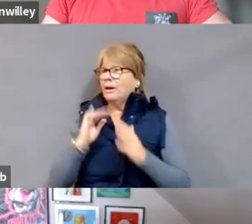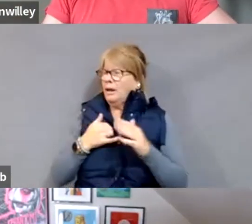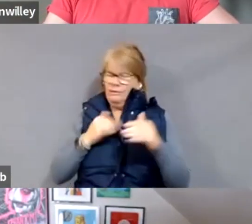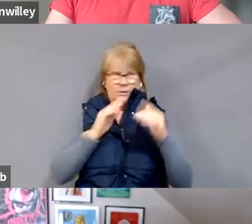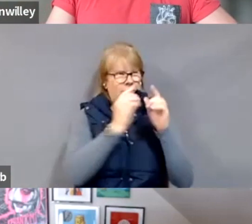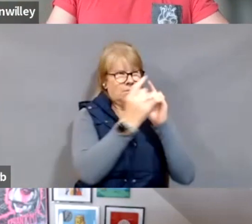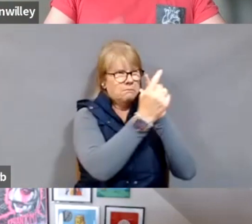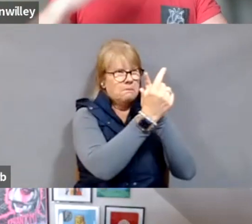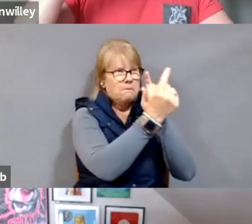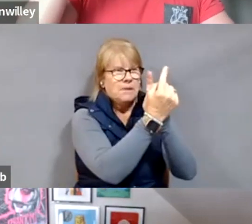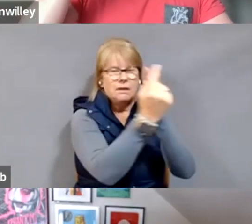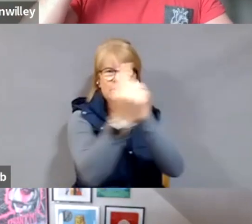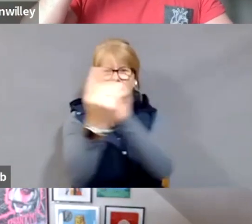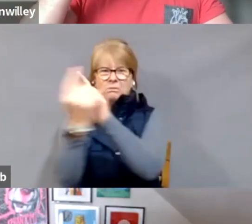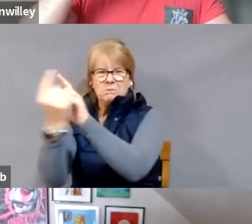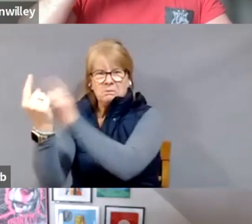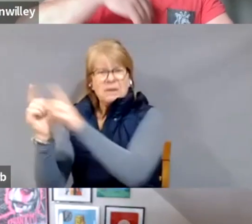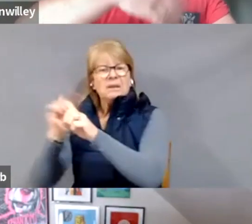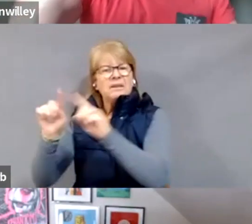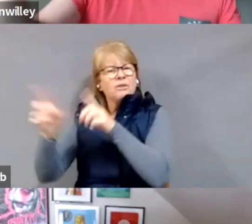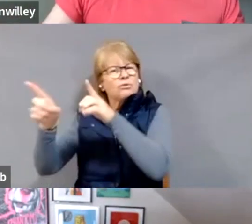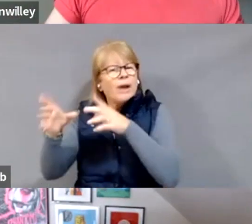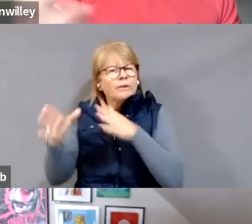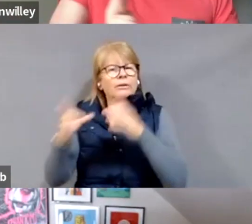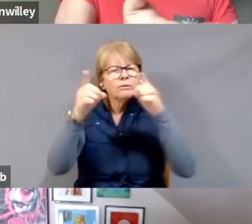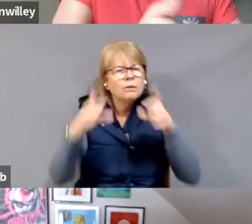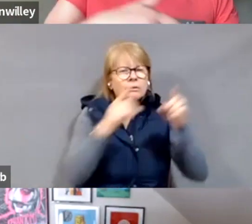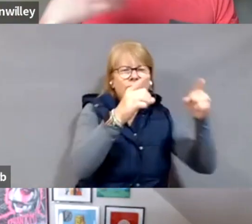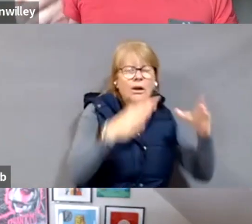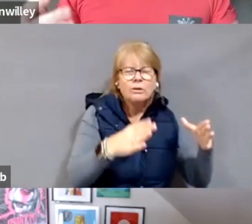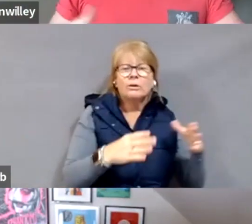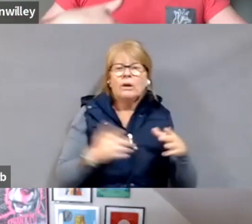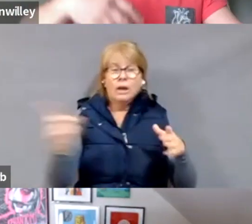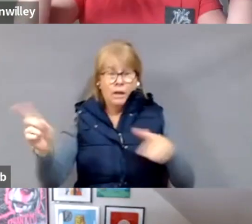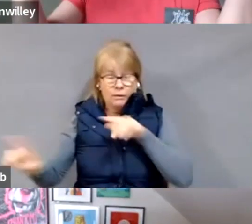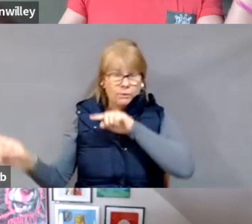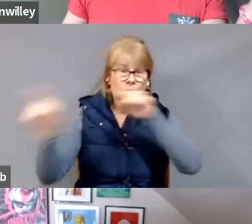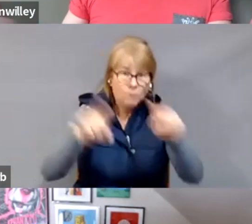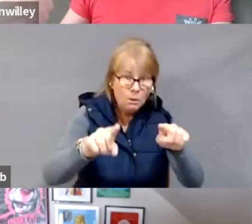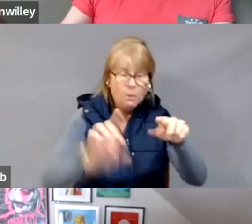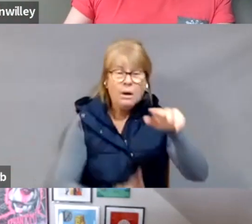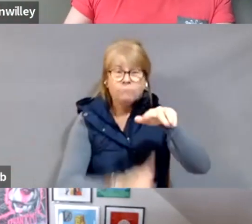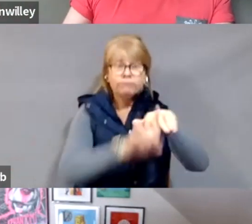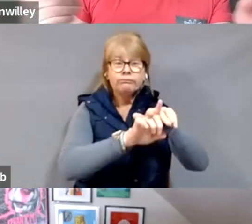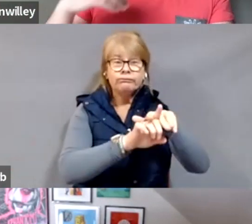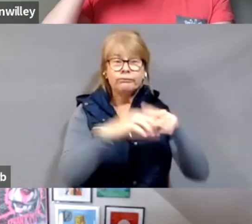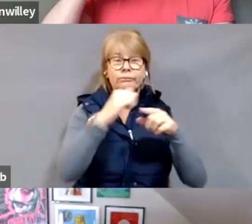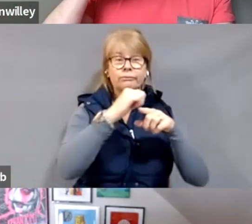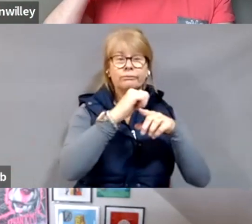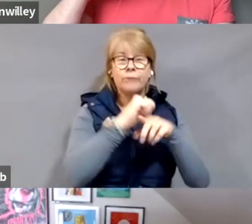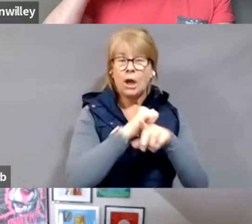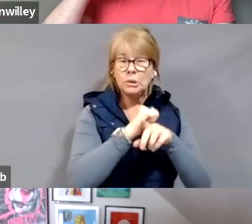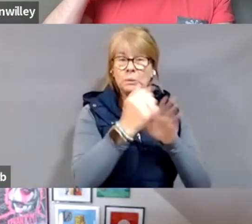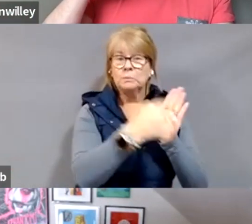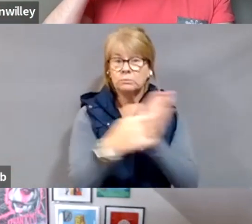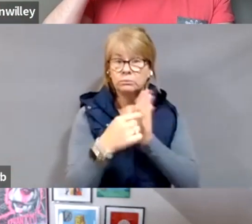and what have you, that I would go into an audition, or even once I am hired, I'm in the room and we're rehearsing, and they would